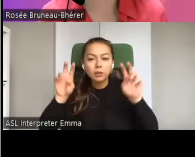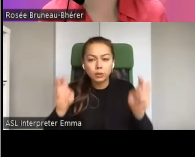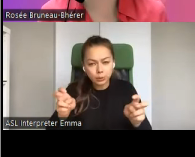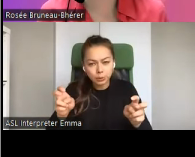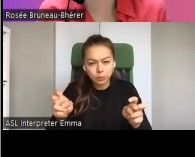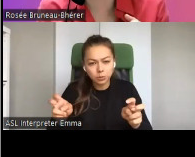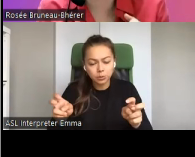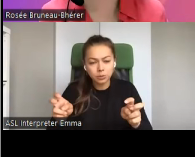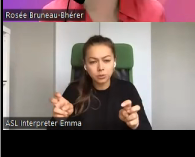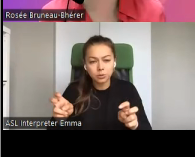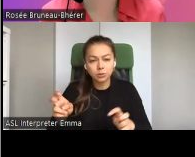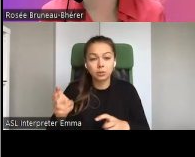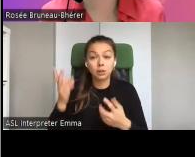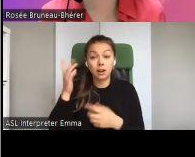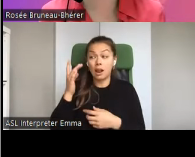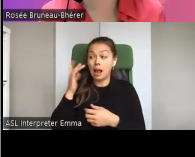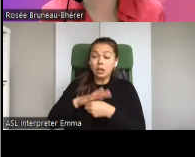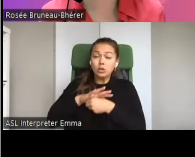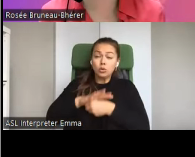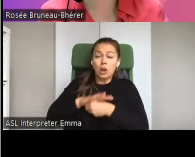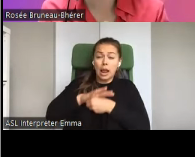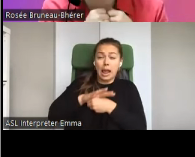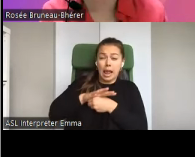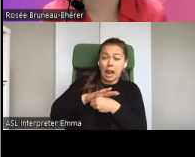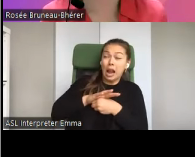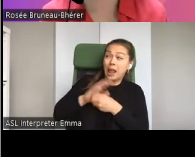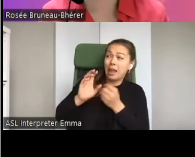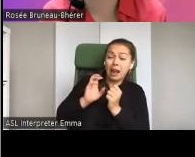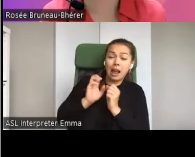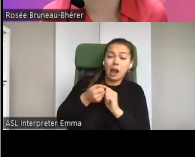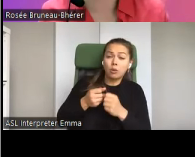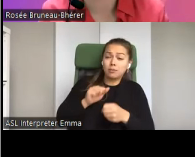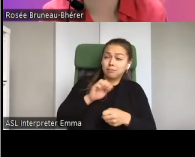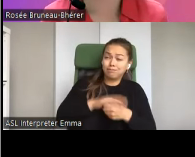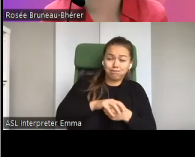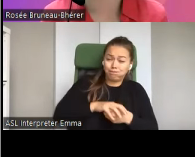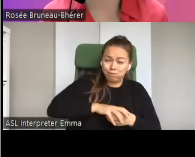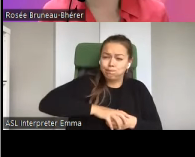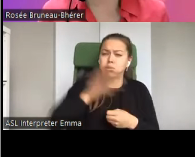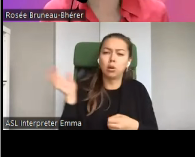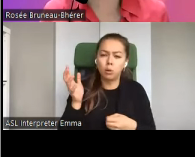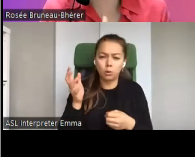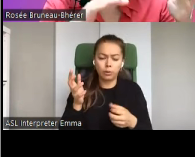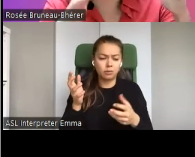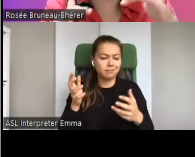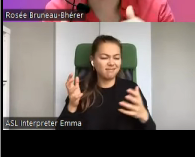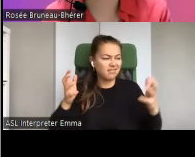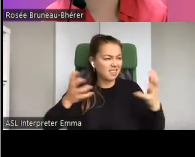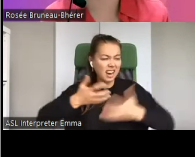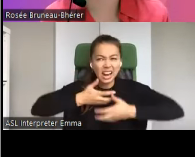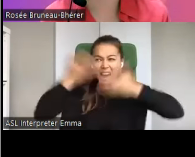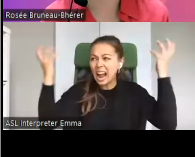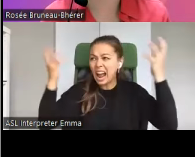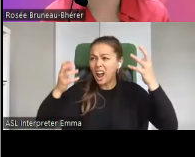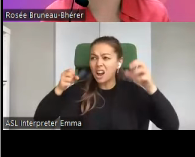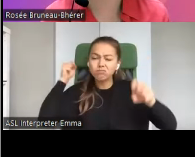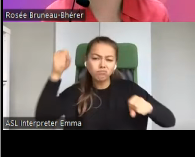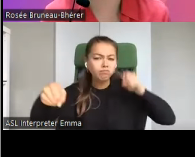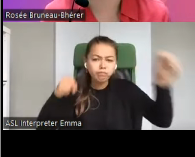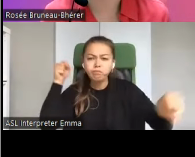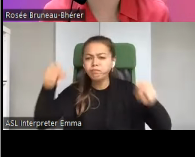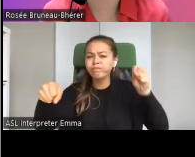the stress is to have a tantrum, is to show that he's unhappy by hitting, by screaming, by rolling